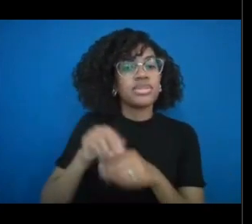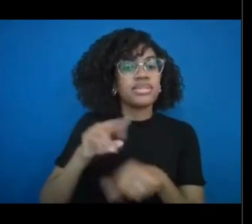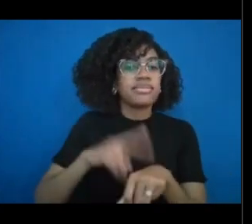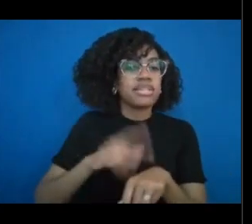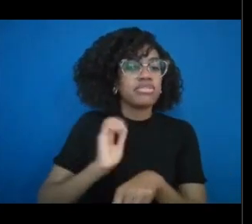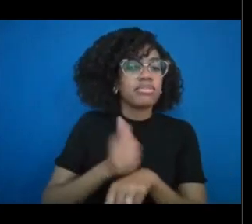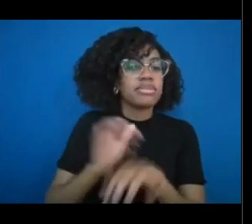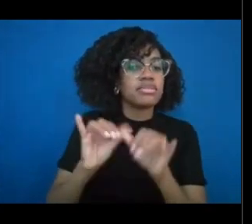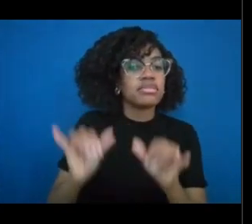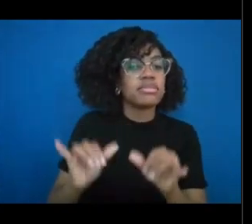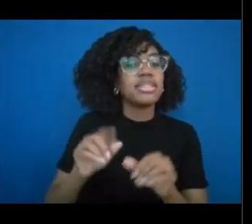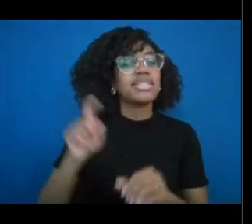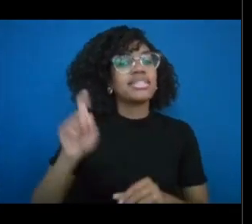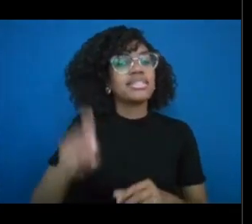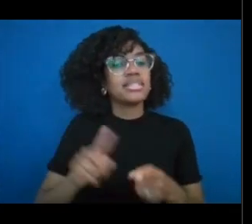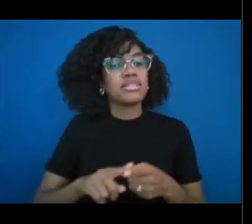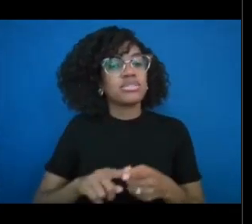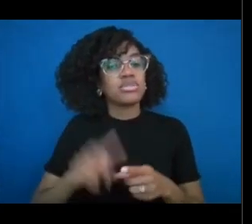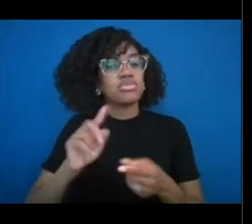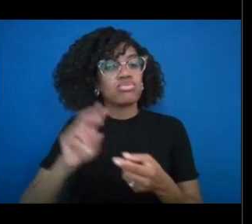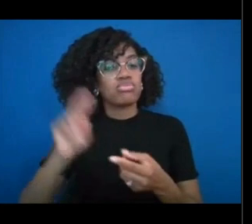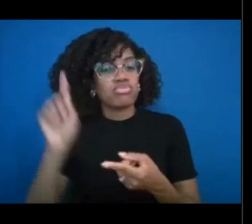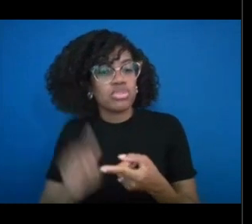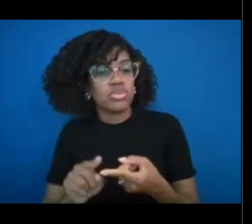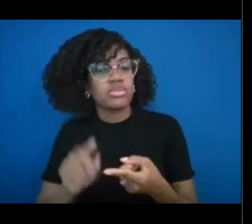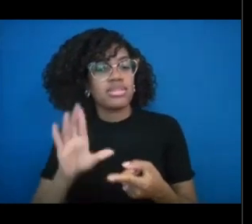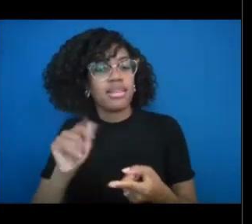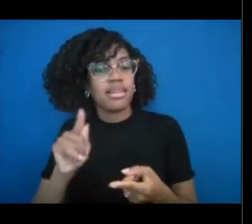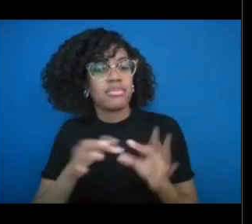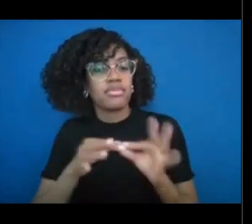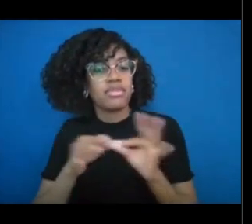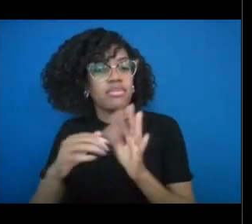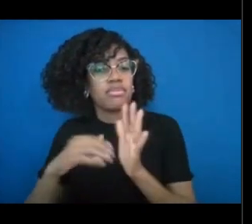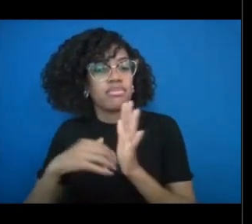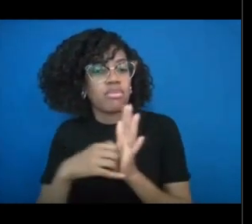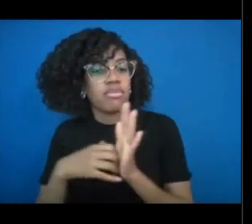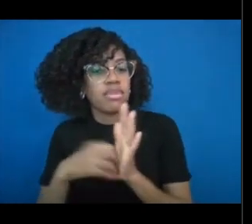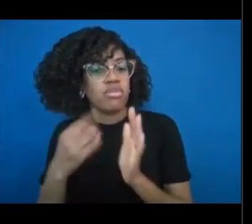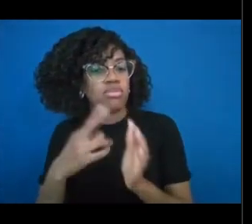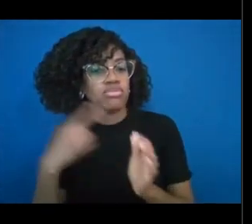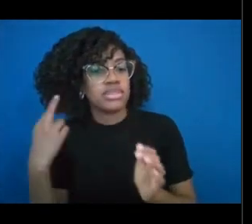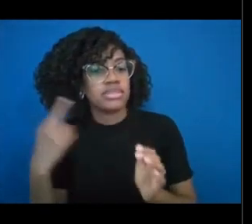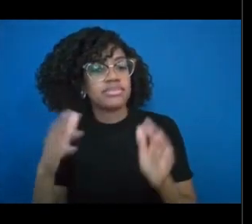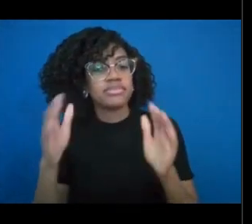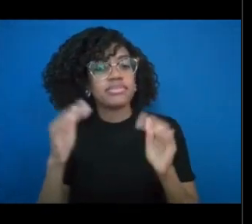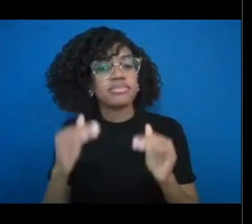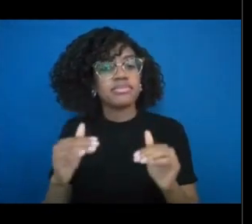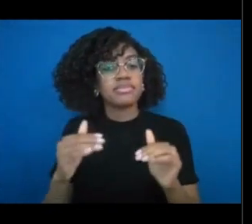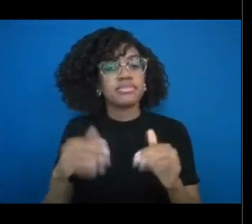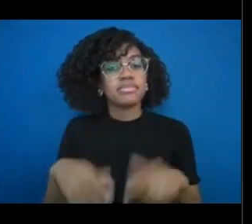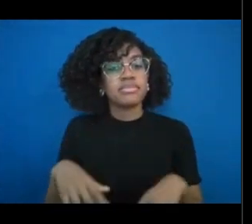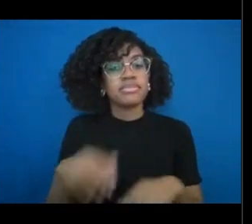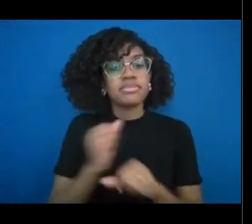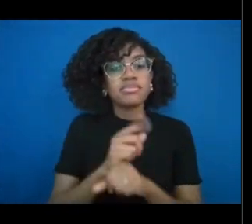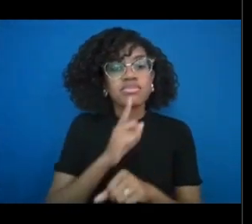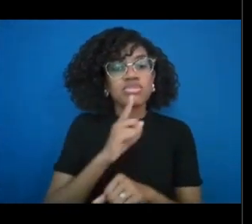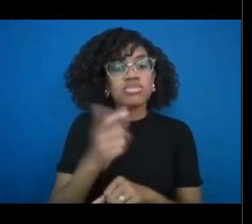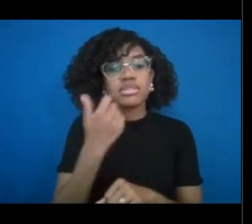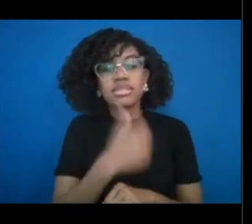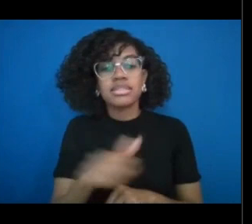people, assets, services, resources, ecosystems, or other attributes valued by individuals,